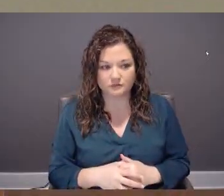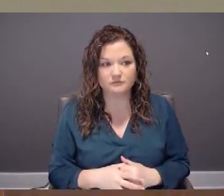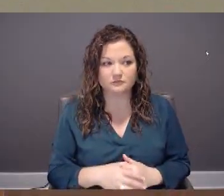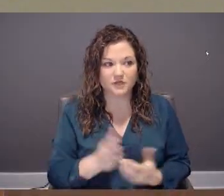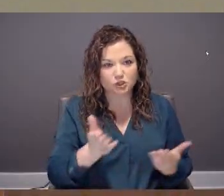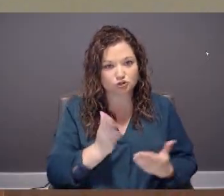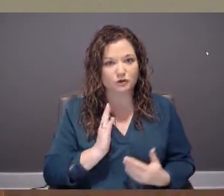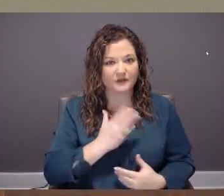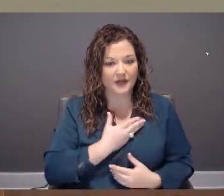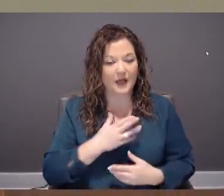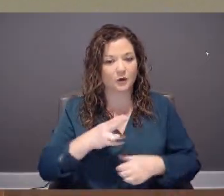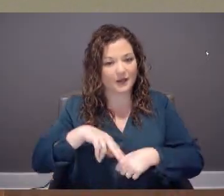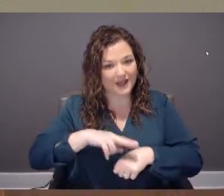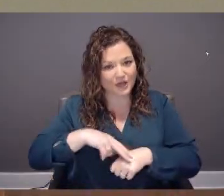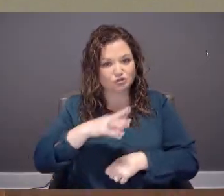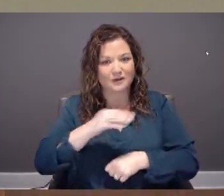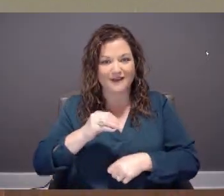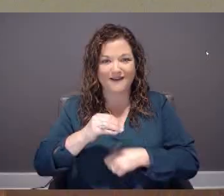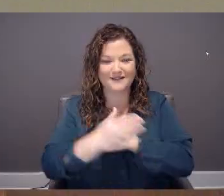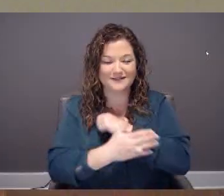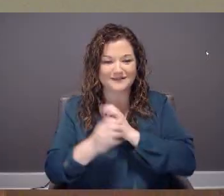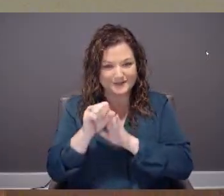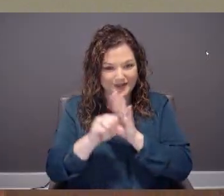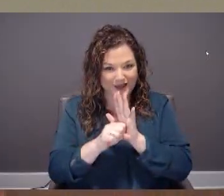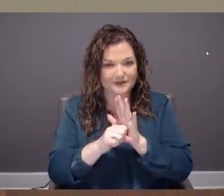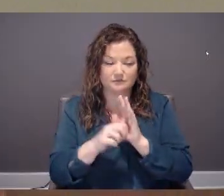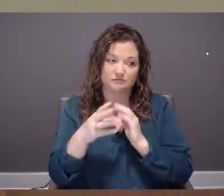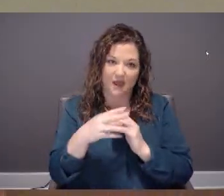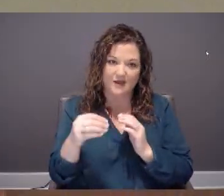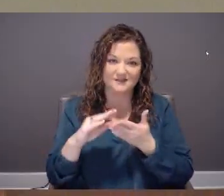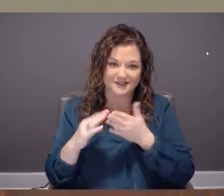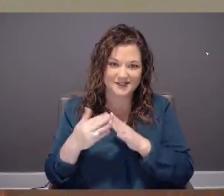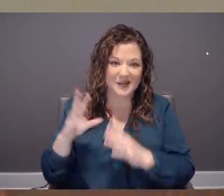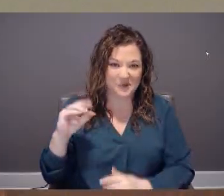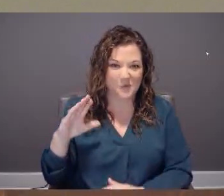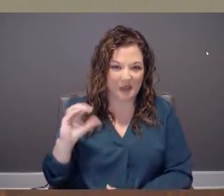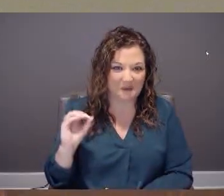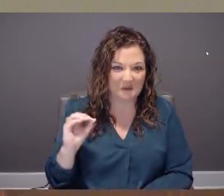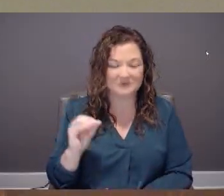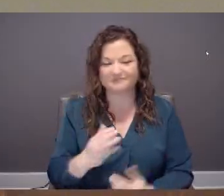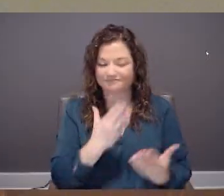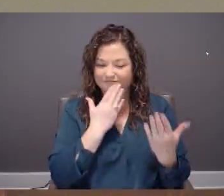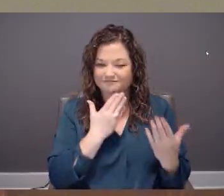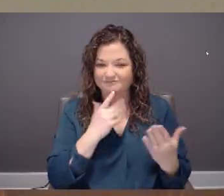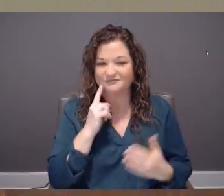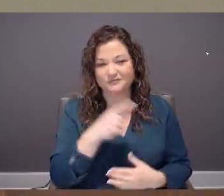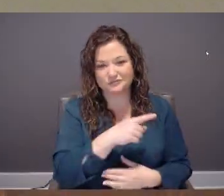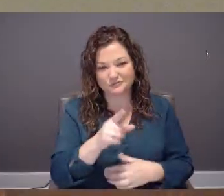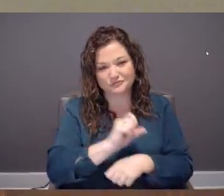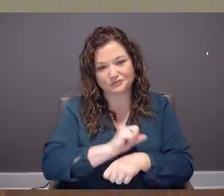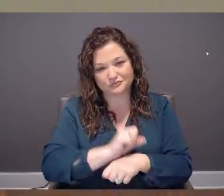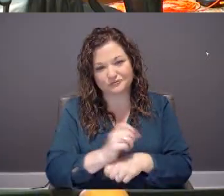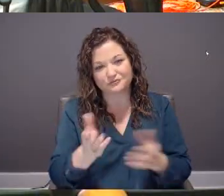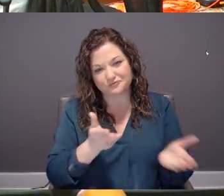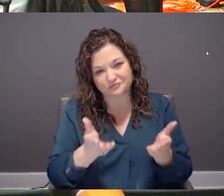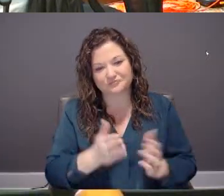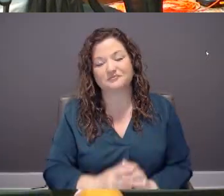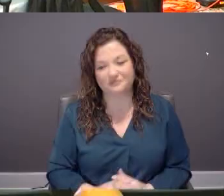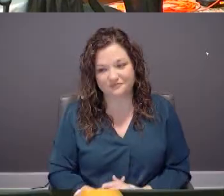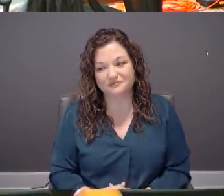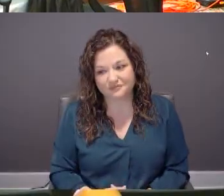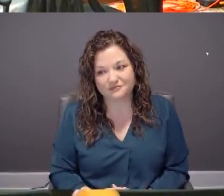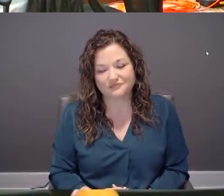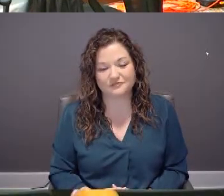state, and on our City of Waco team. So appreciate you guys being here today, and thank you for your service. Thanks, Council,